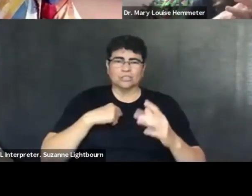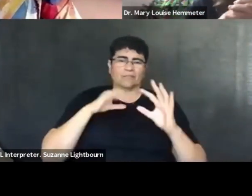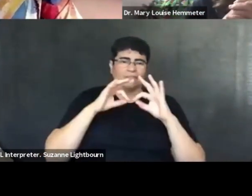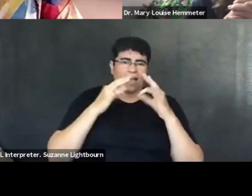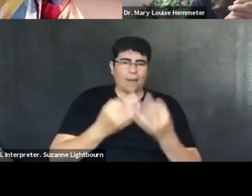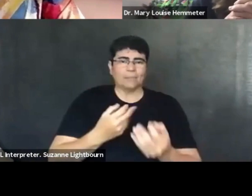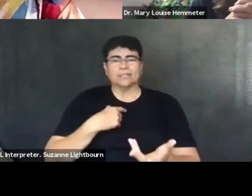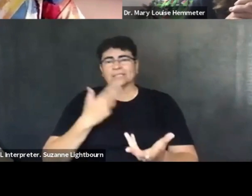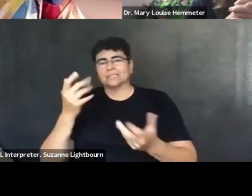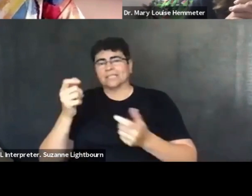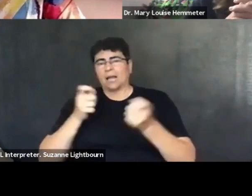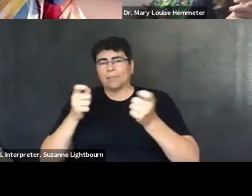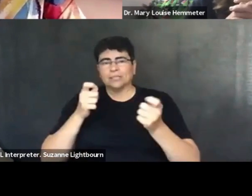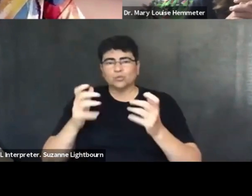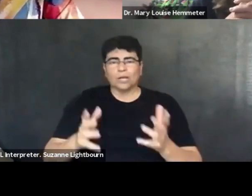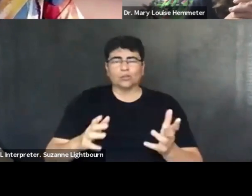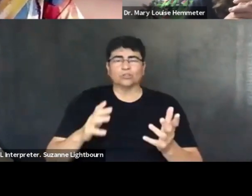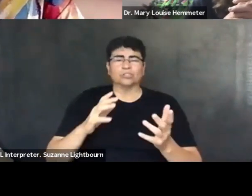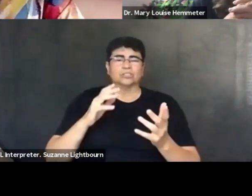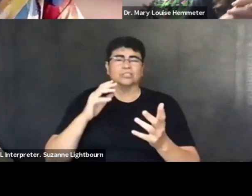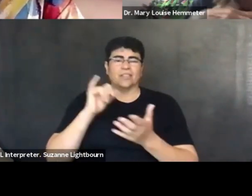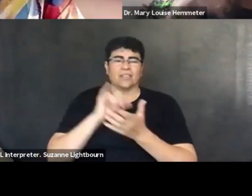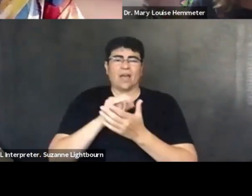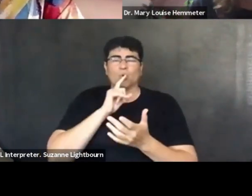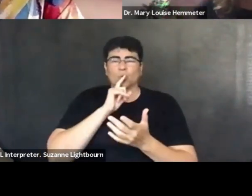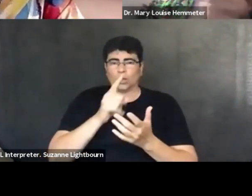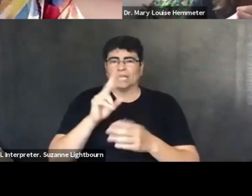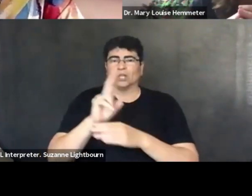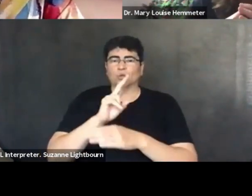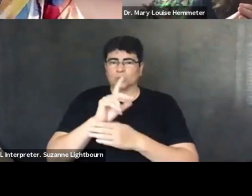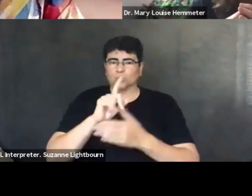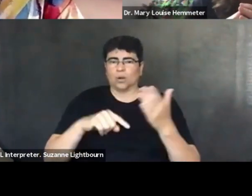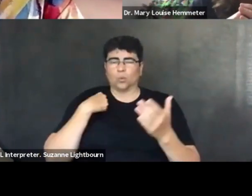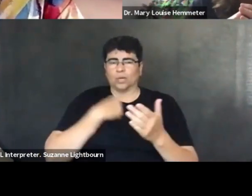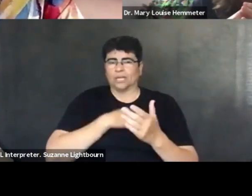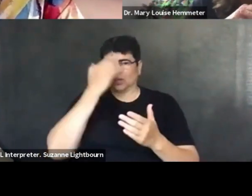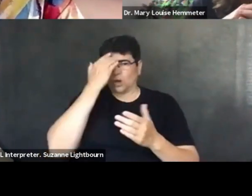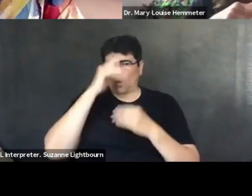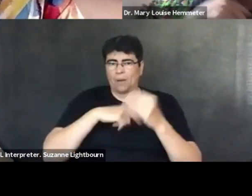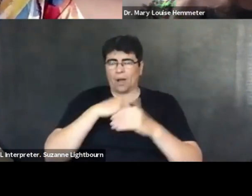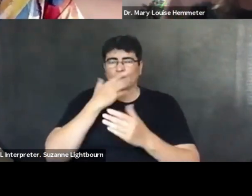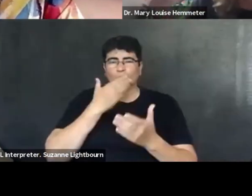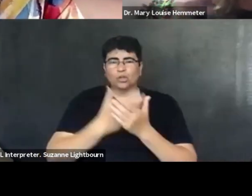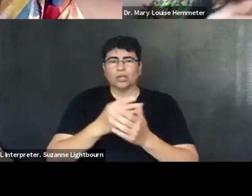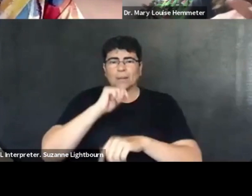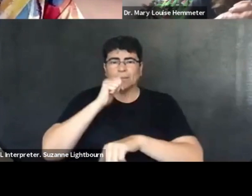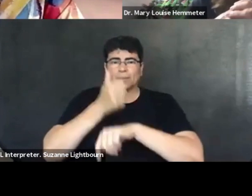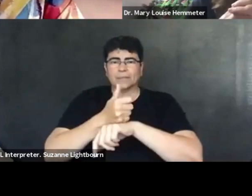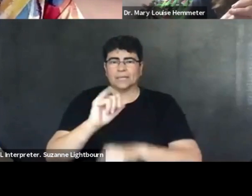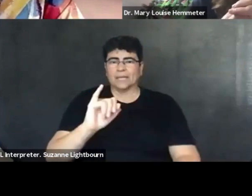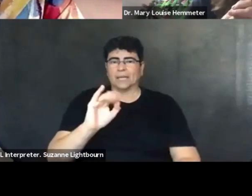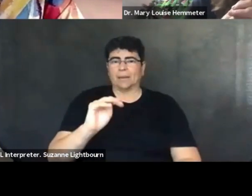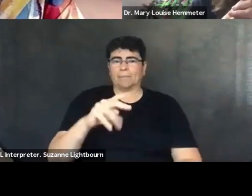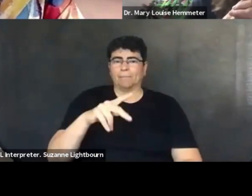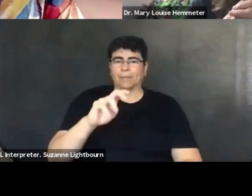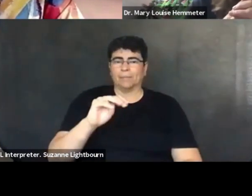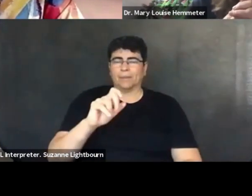administrators that really uses what we know about good implementation